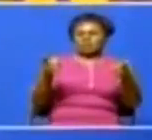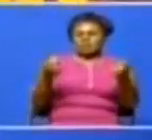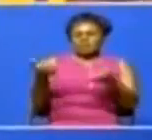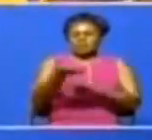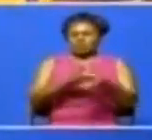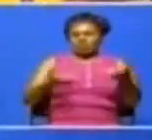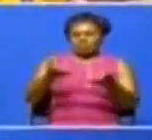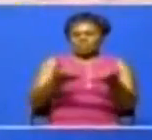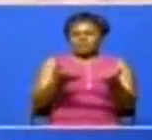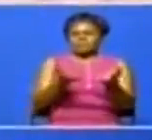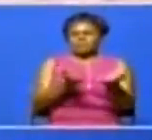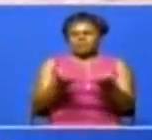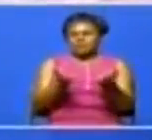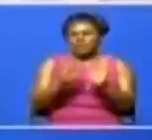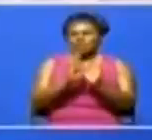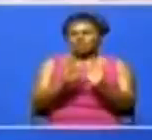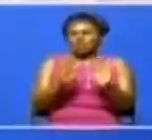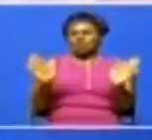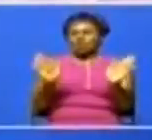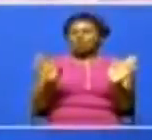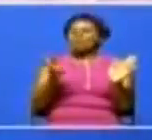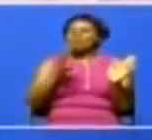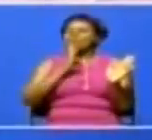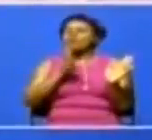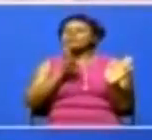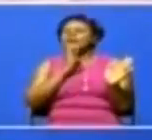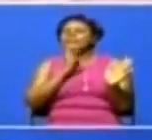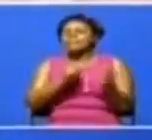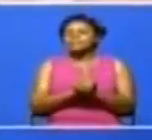mainstay. Hakuna maji.